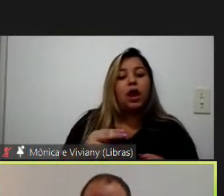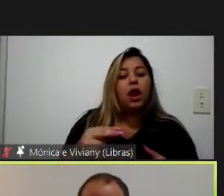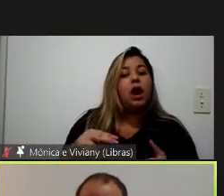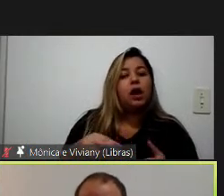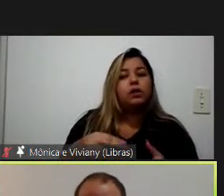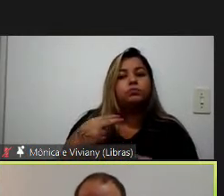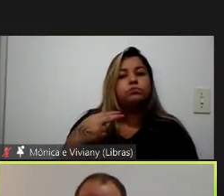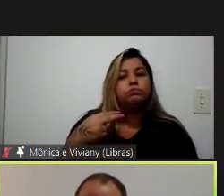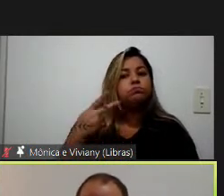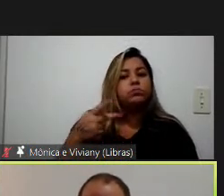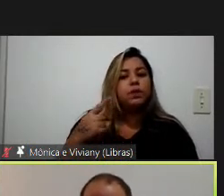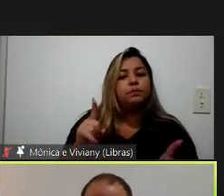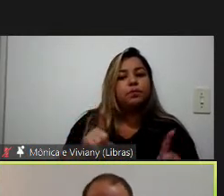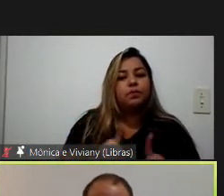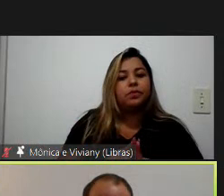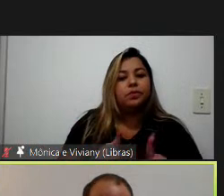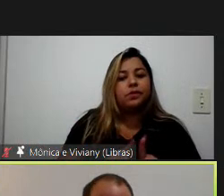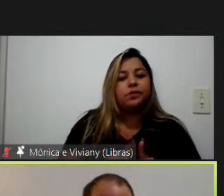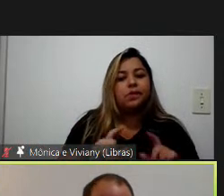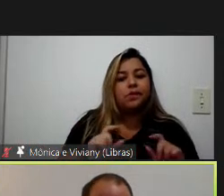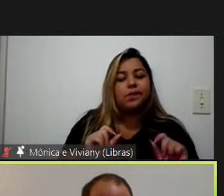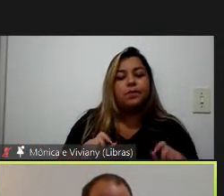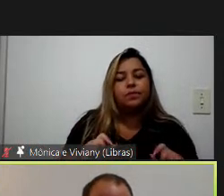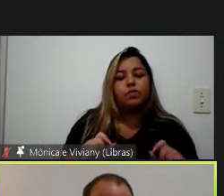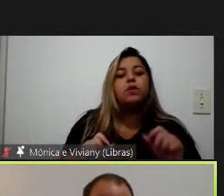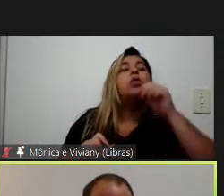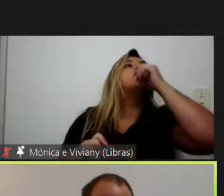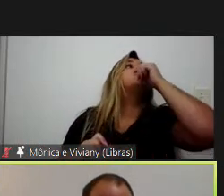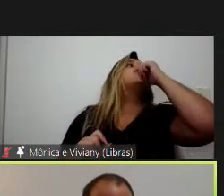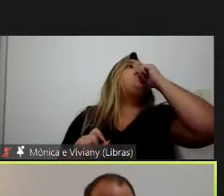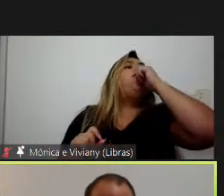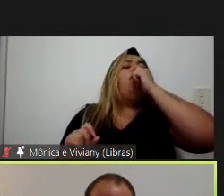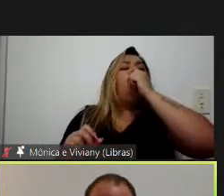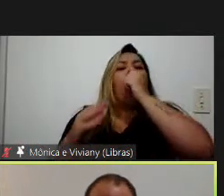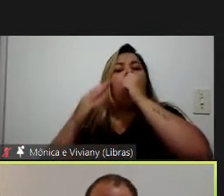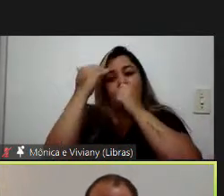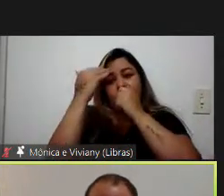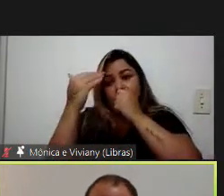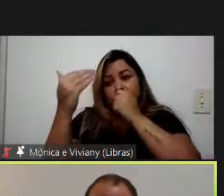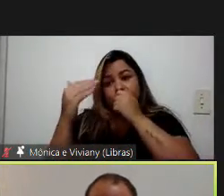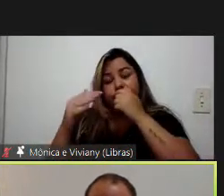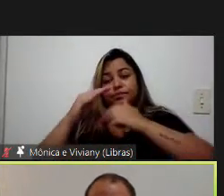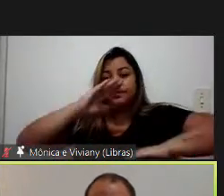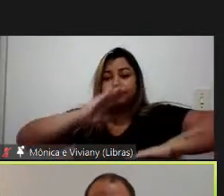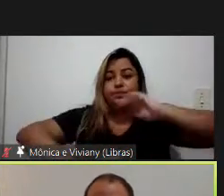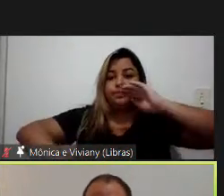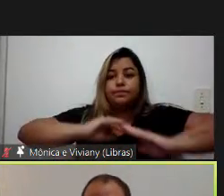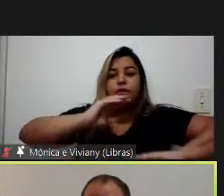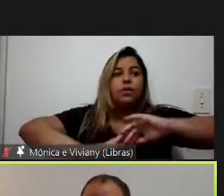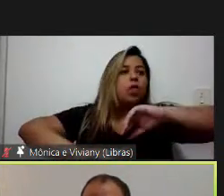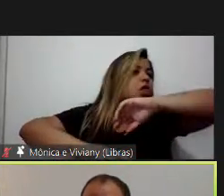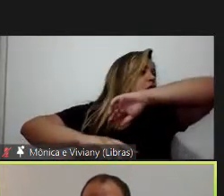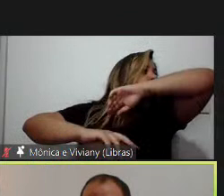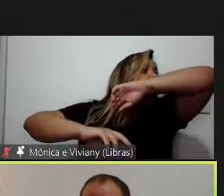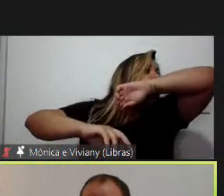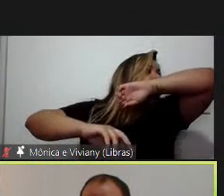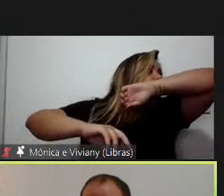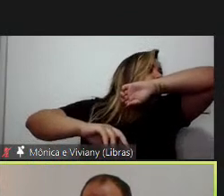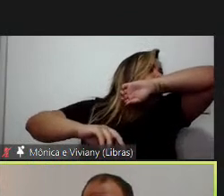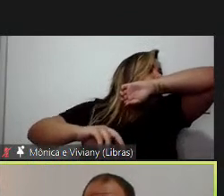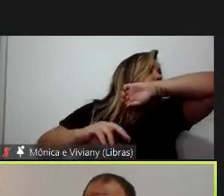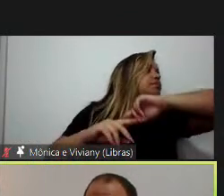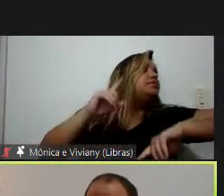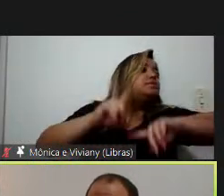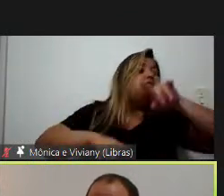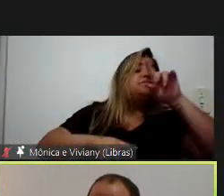and not just to scientists and to professionals and technicians, but also to